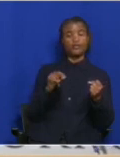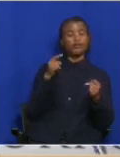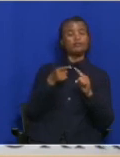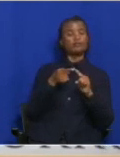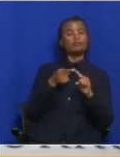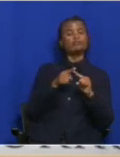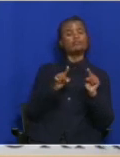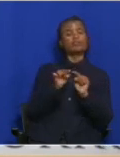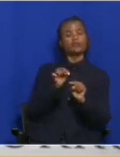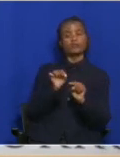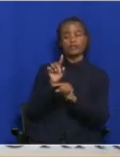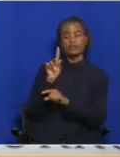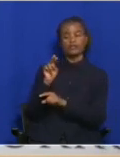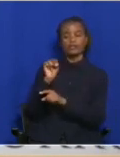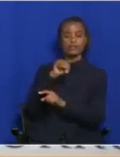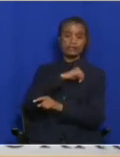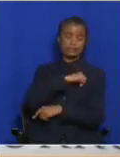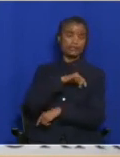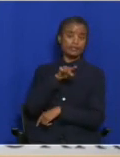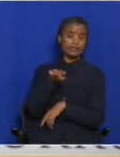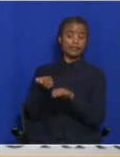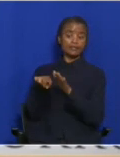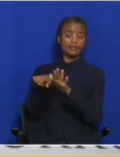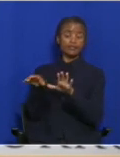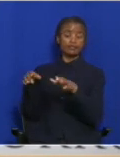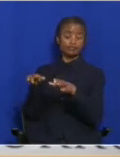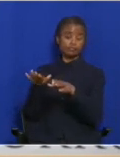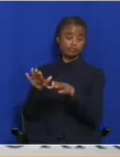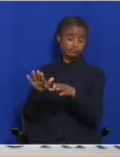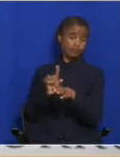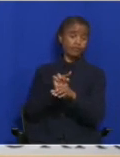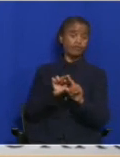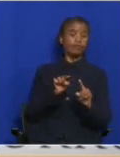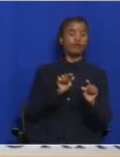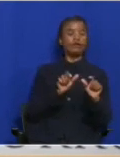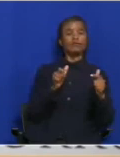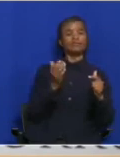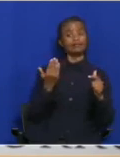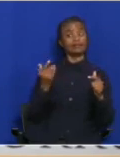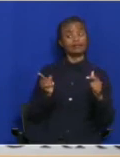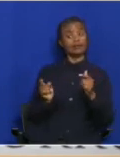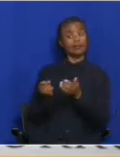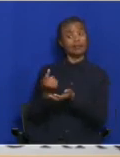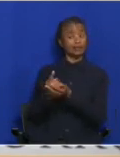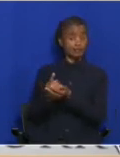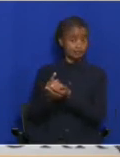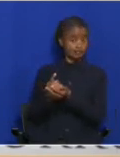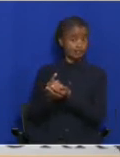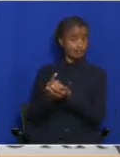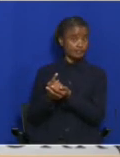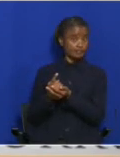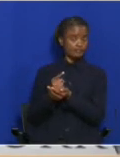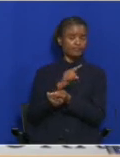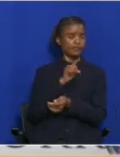the contention was not when the commission, I don't want to call it the Zondo Commission, but you